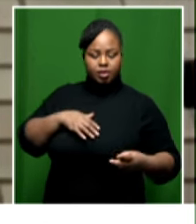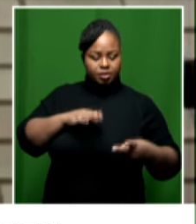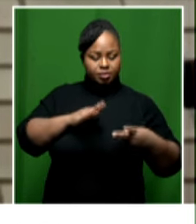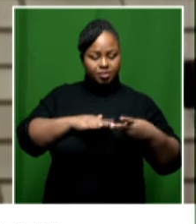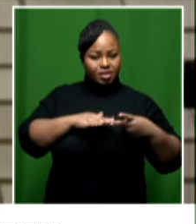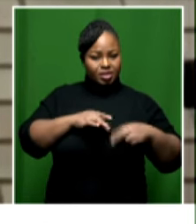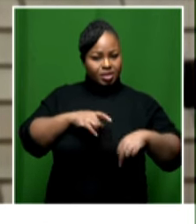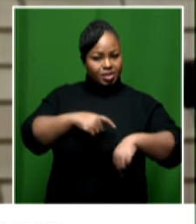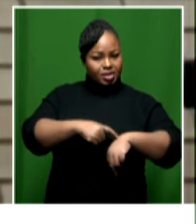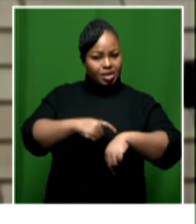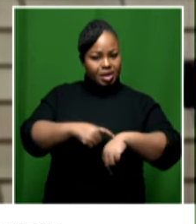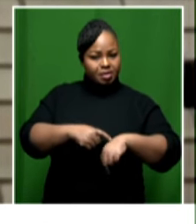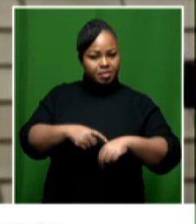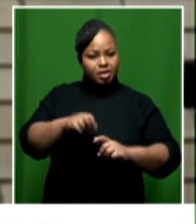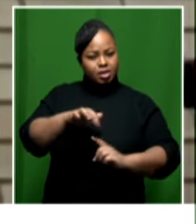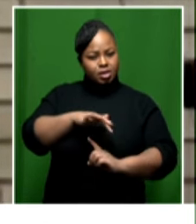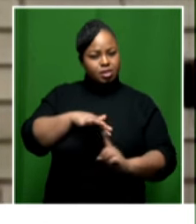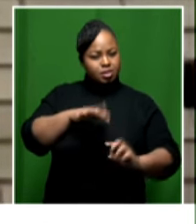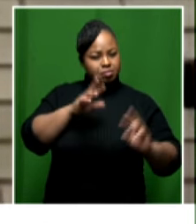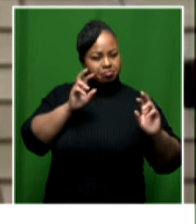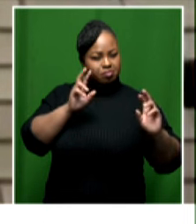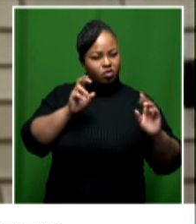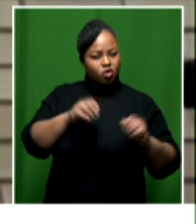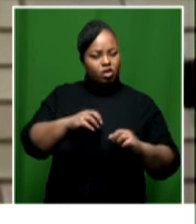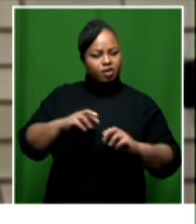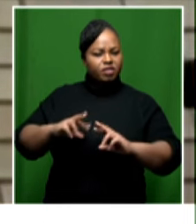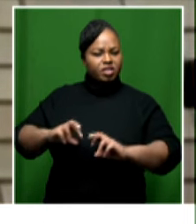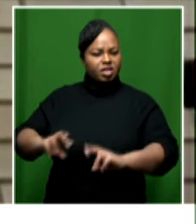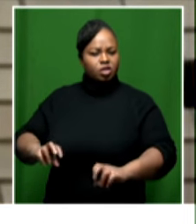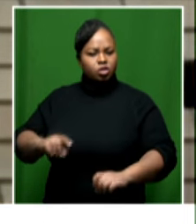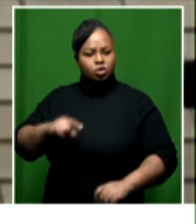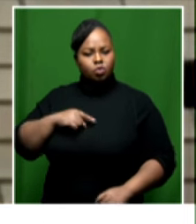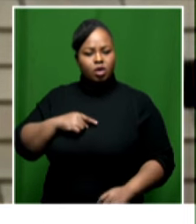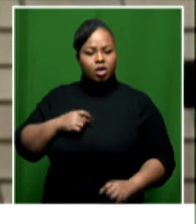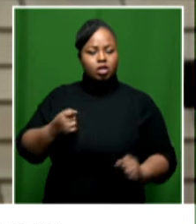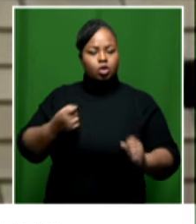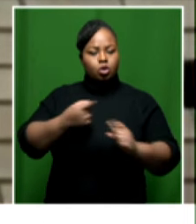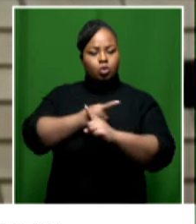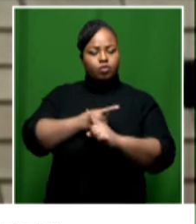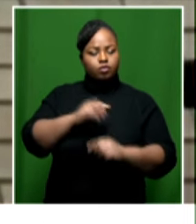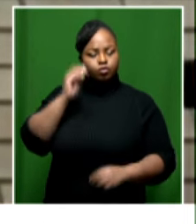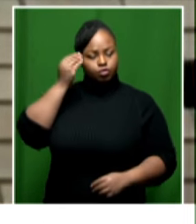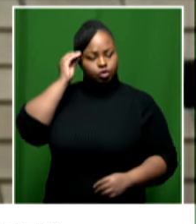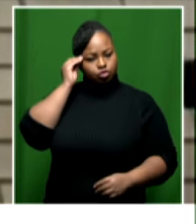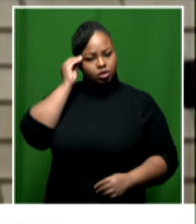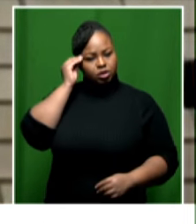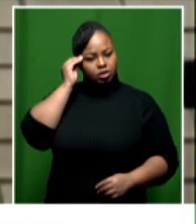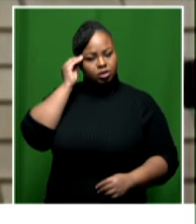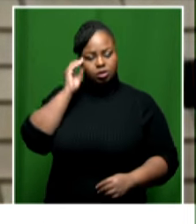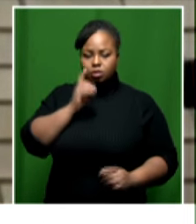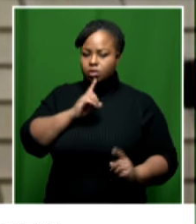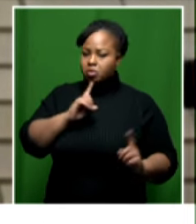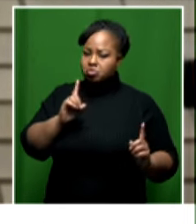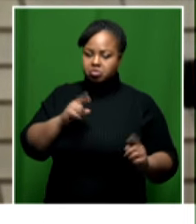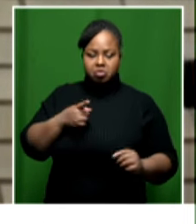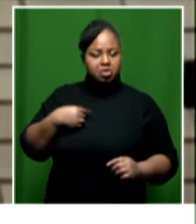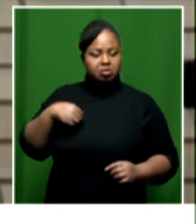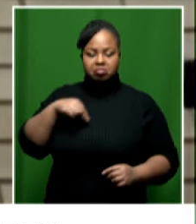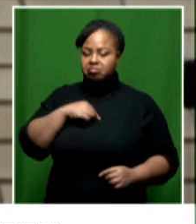the investigations which go to the question of the avert conflict of interest. We do